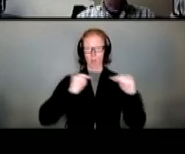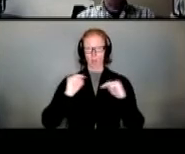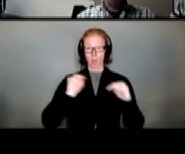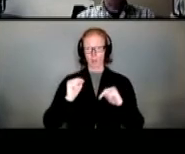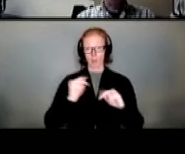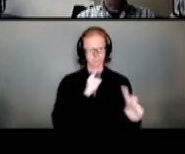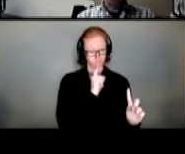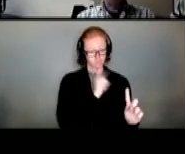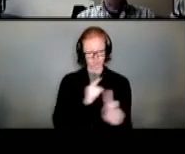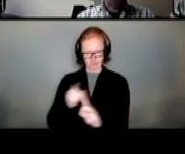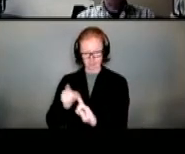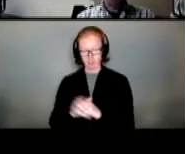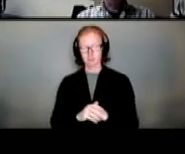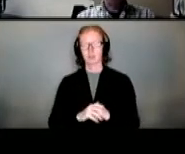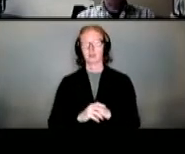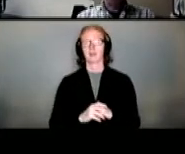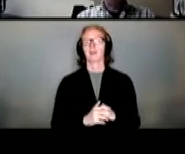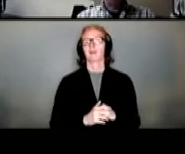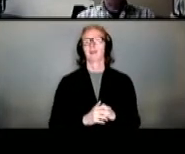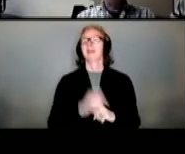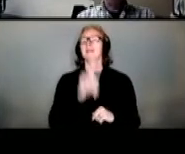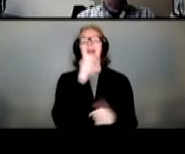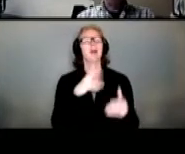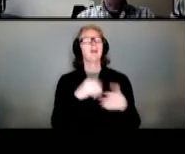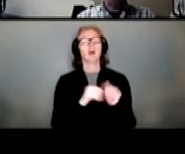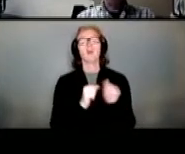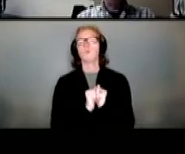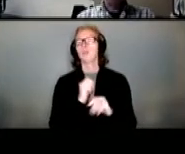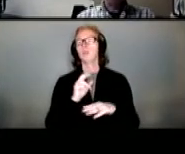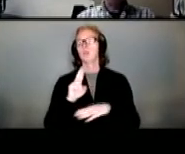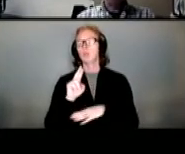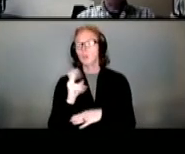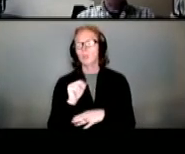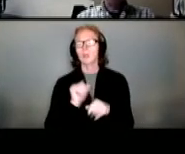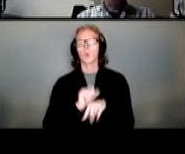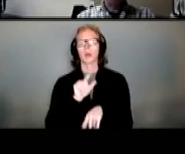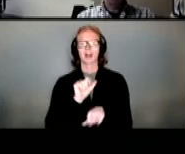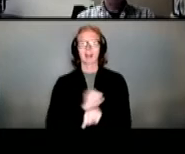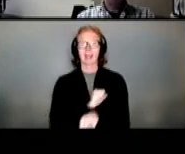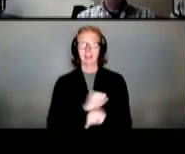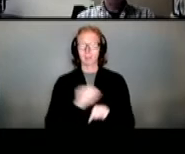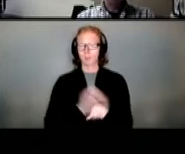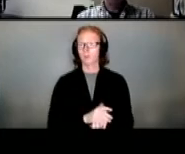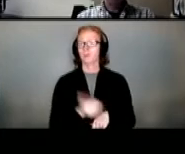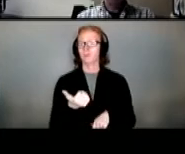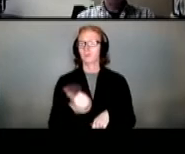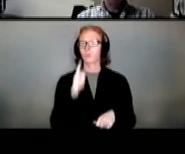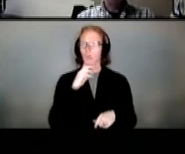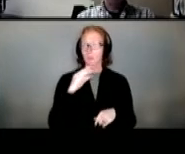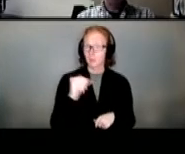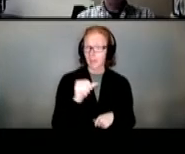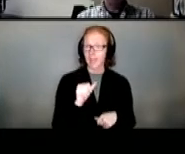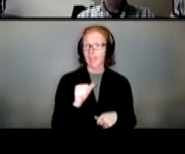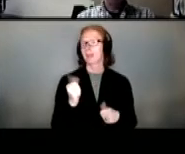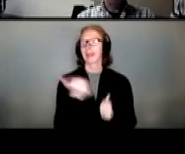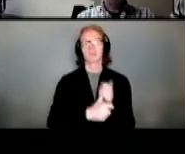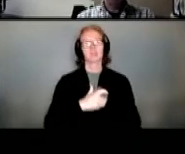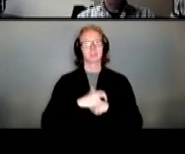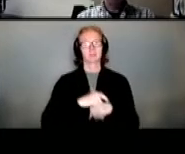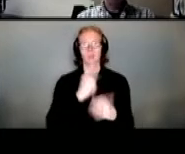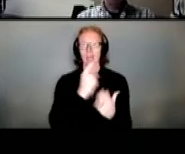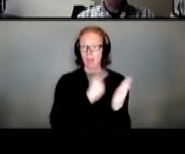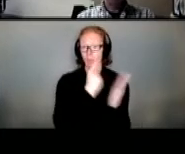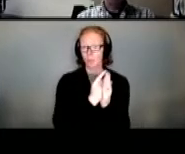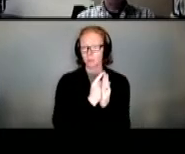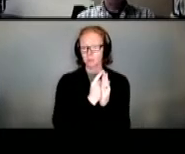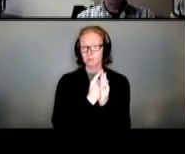not, you know, involved in unions or labor, you know, you bargain issues regarding to your pay, your wages, your hours, how